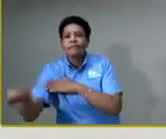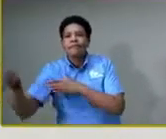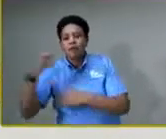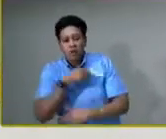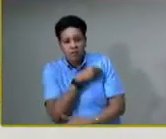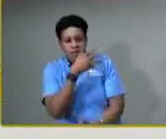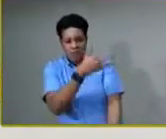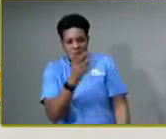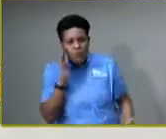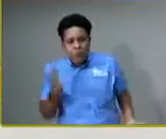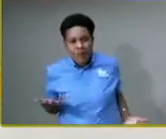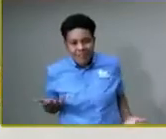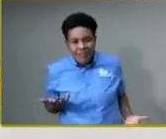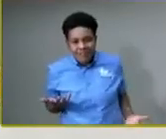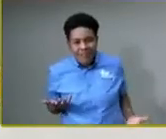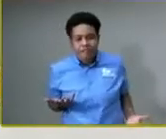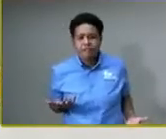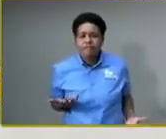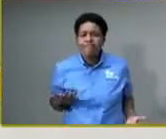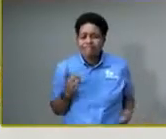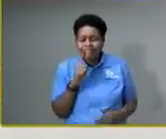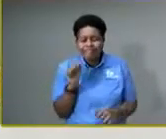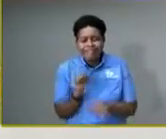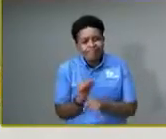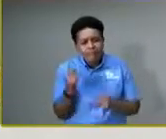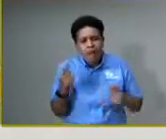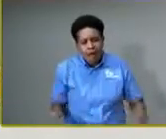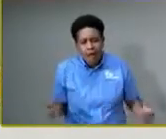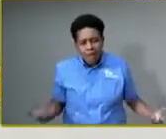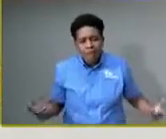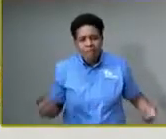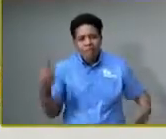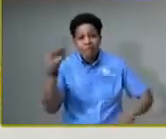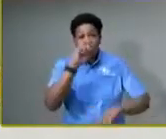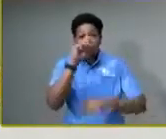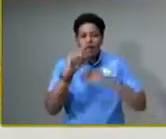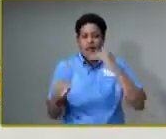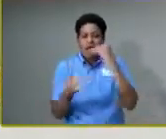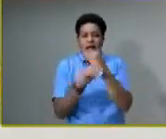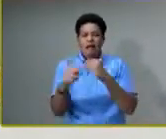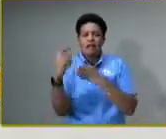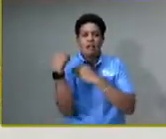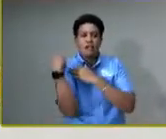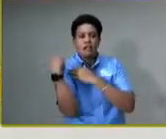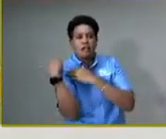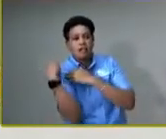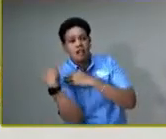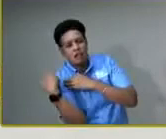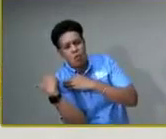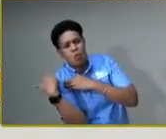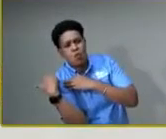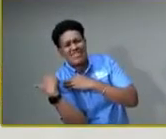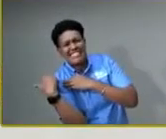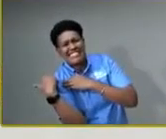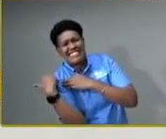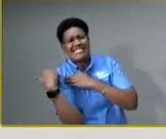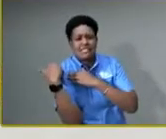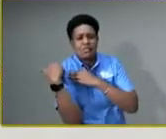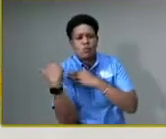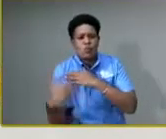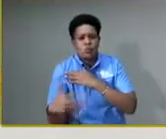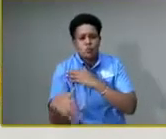patients is a reality, and it is adding to the burden on